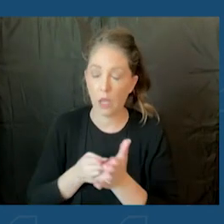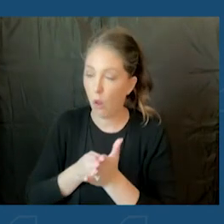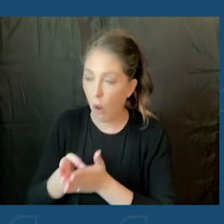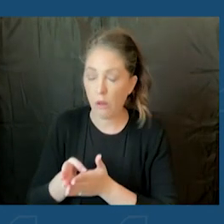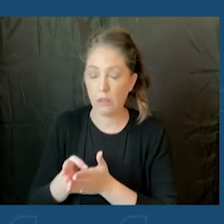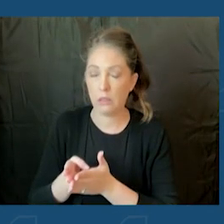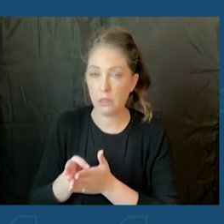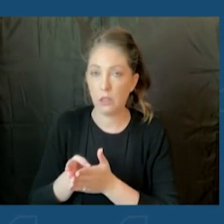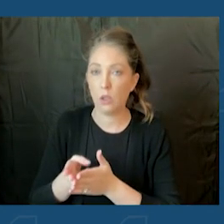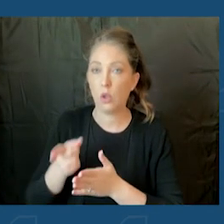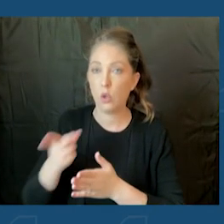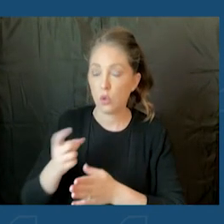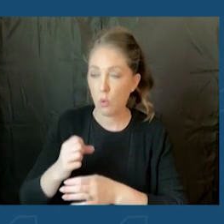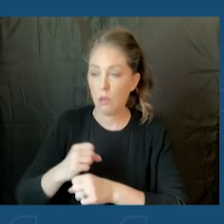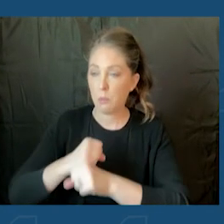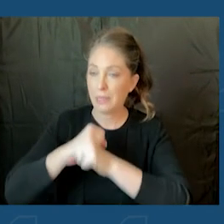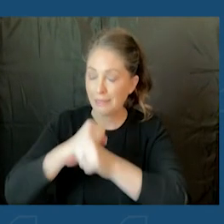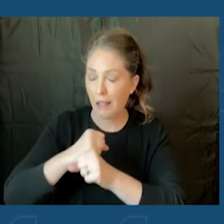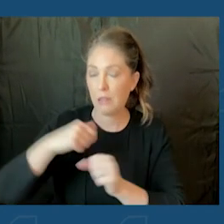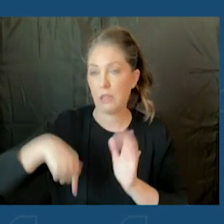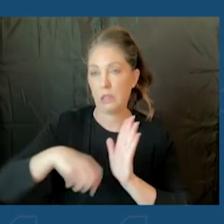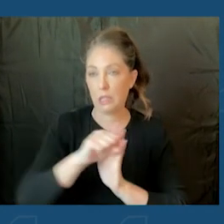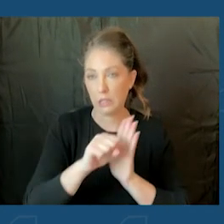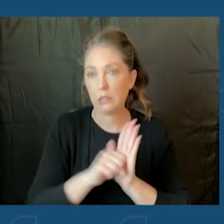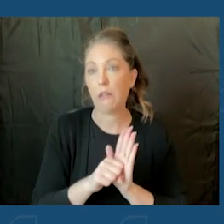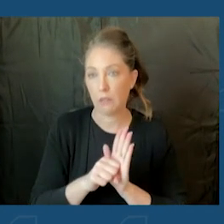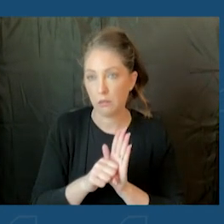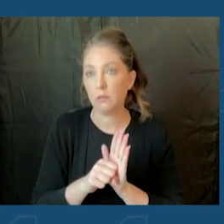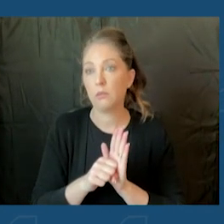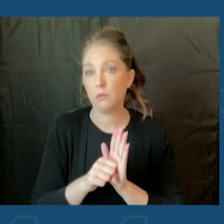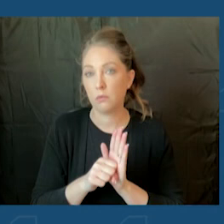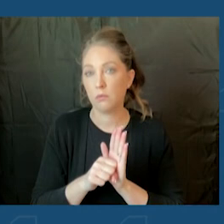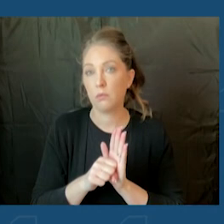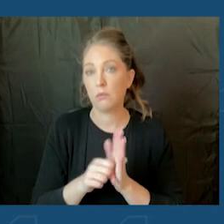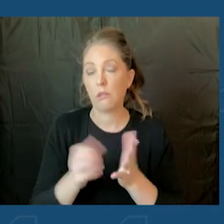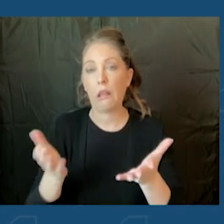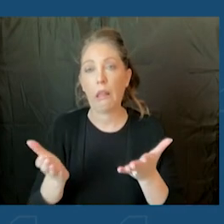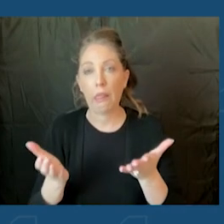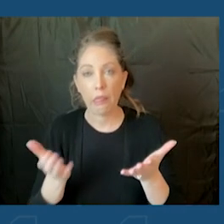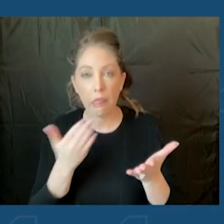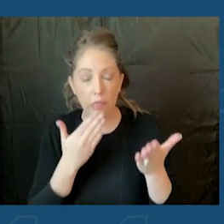regarding protecting the state. I want to thank the county executive.